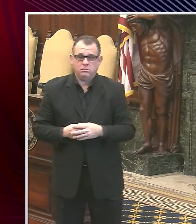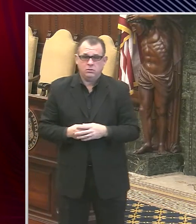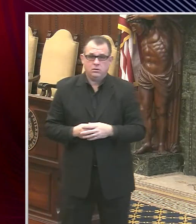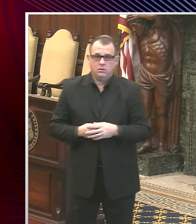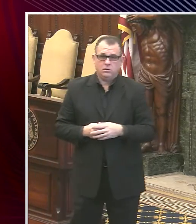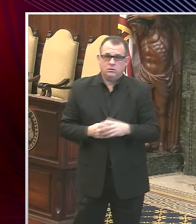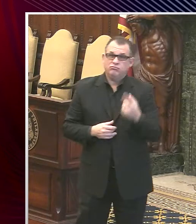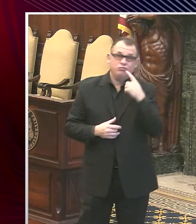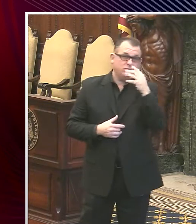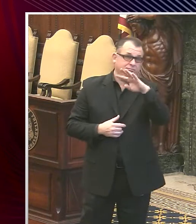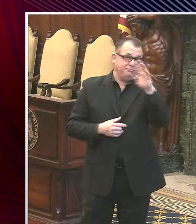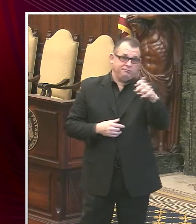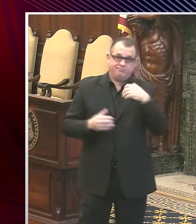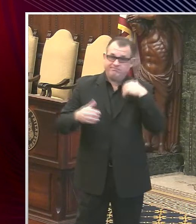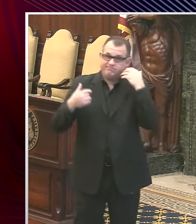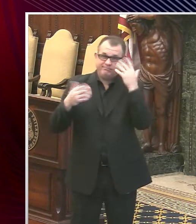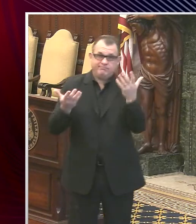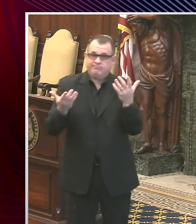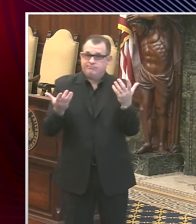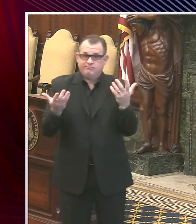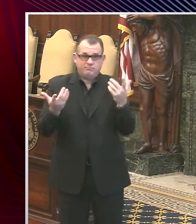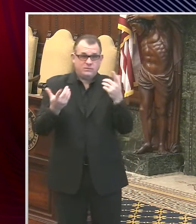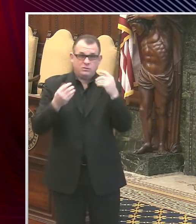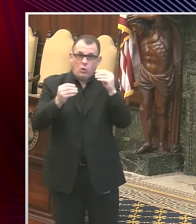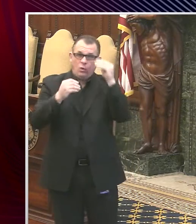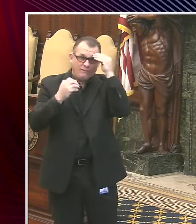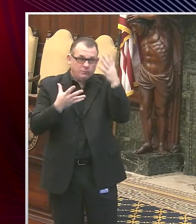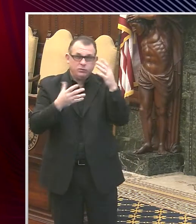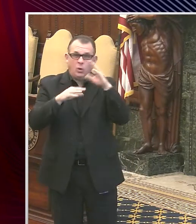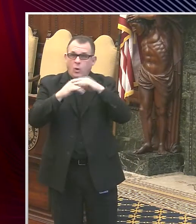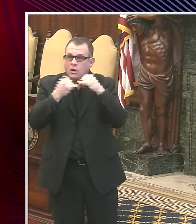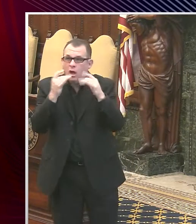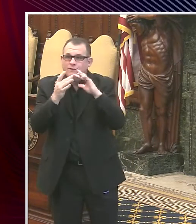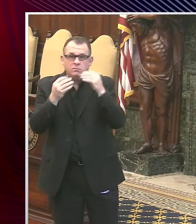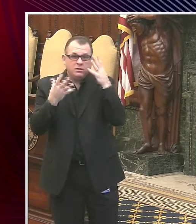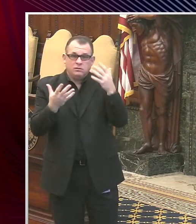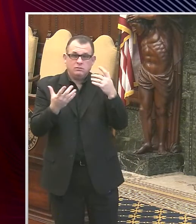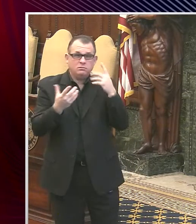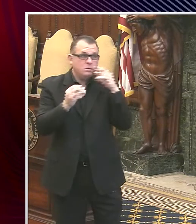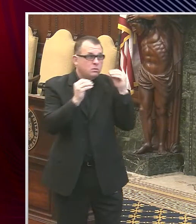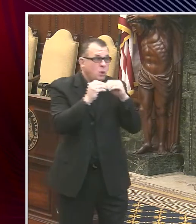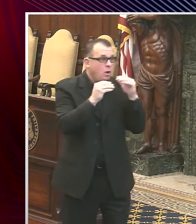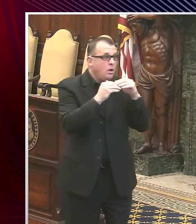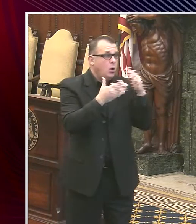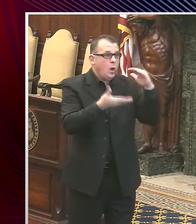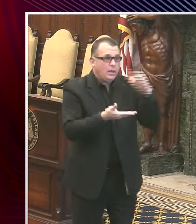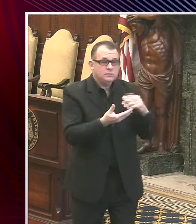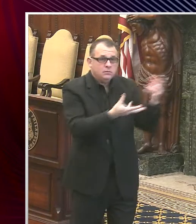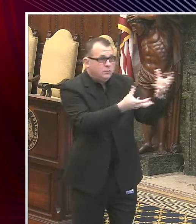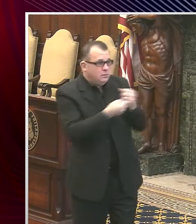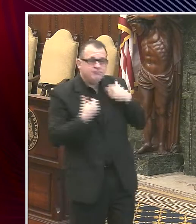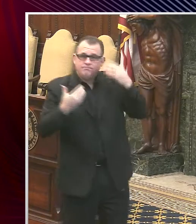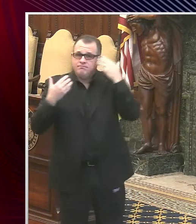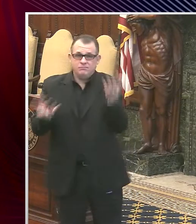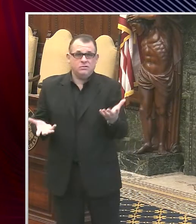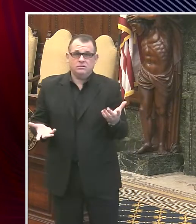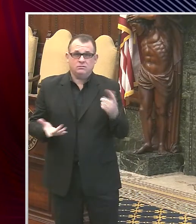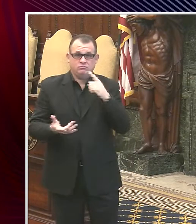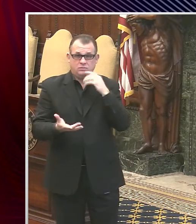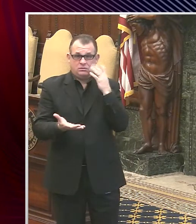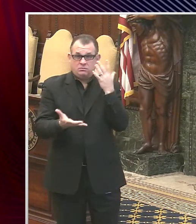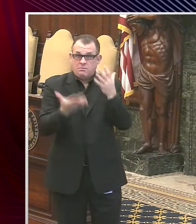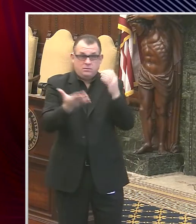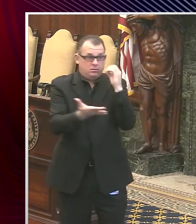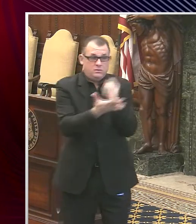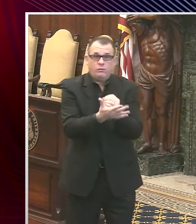Pfizer? We have no idea. No information is no information. It could be less, it could be more, it could be zero. We have absolutely